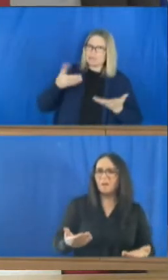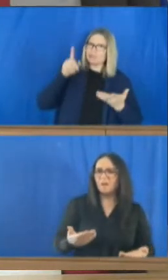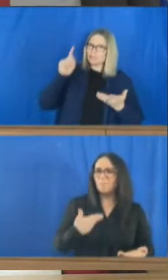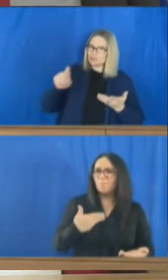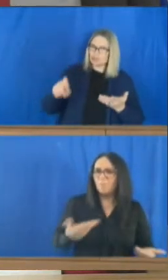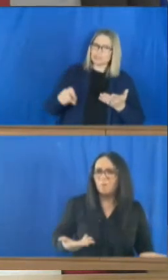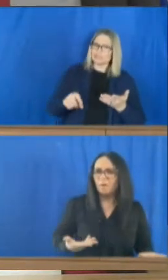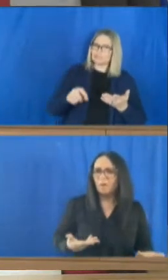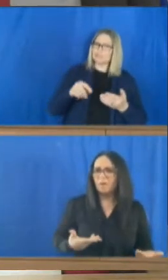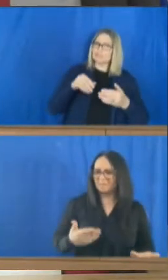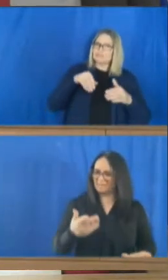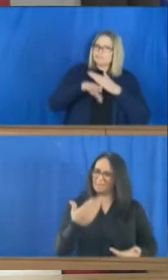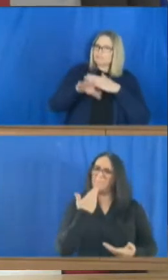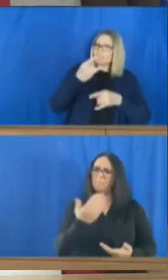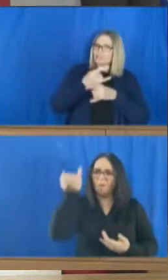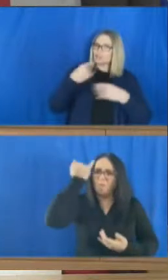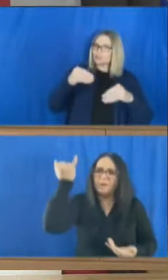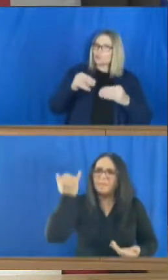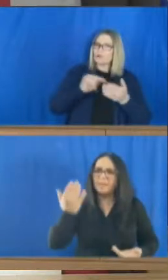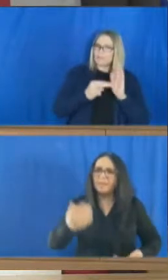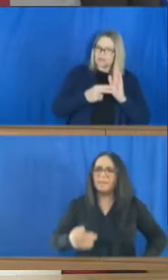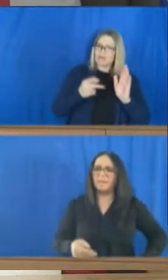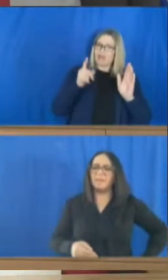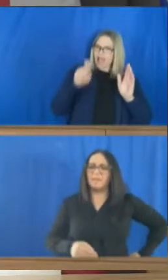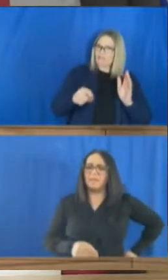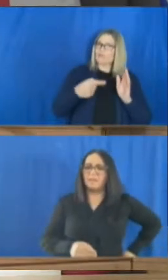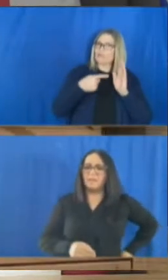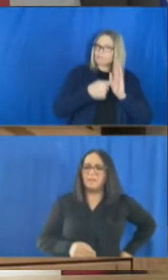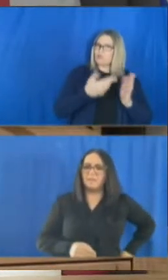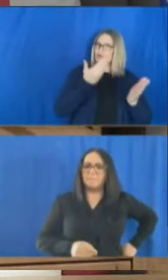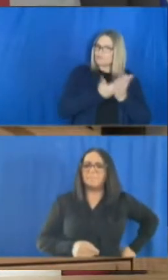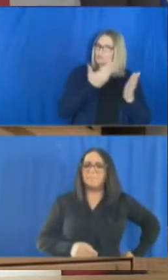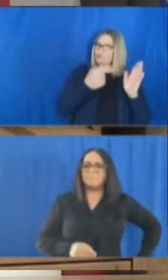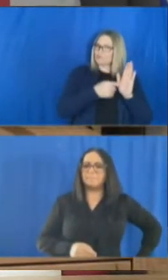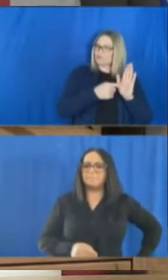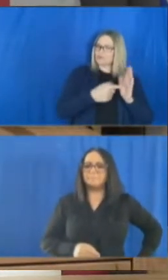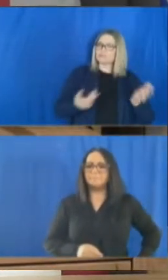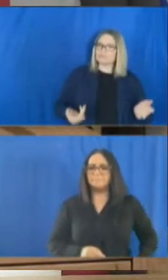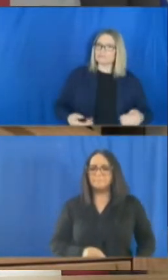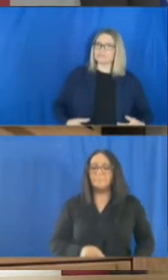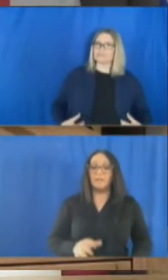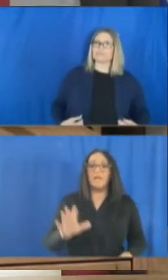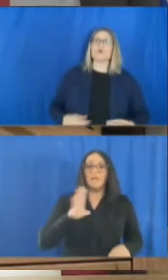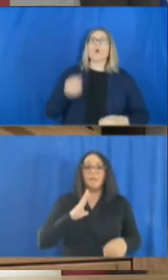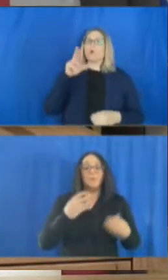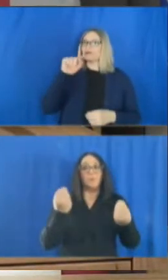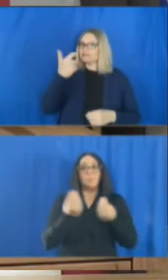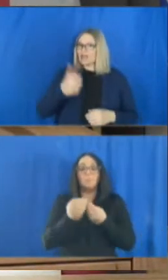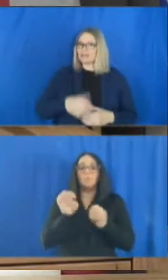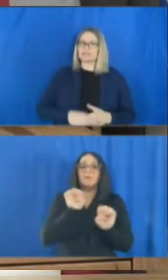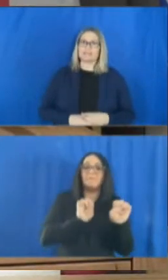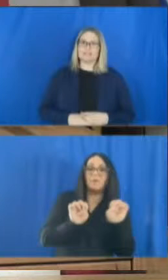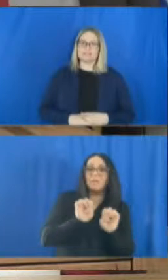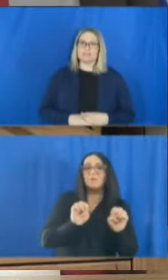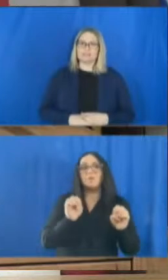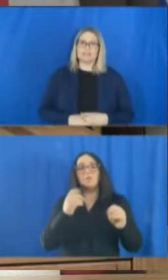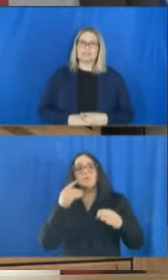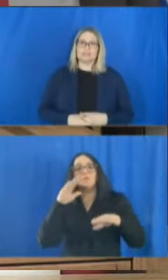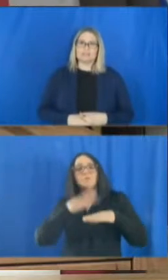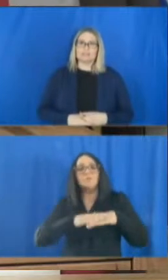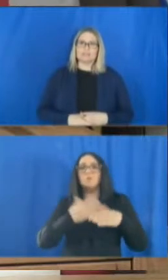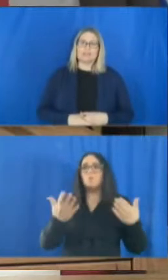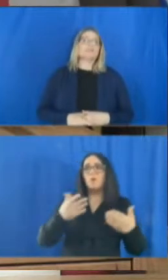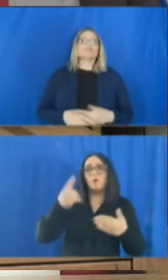I guess those are still being looked at. So we still have a report coming forward to understand the impact that those will have and analyzing what others are